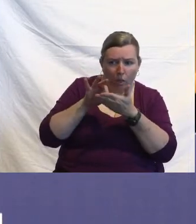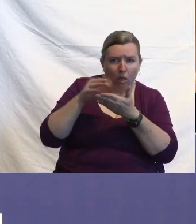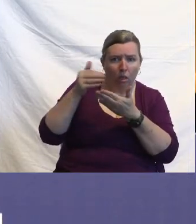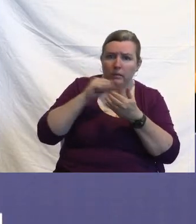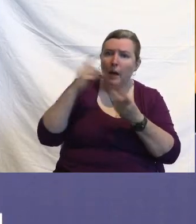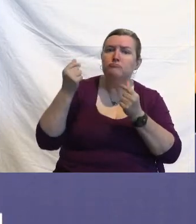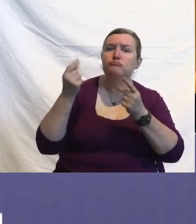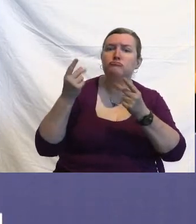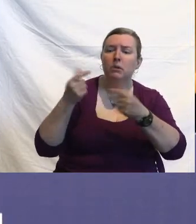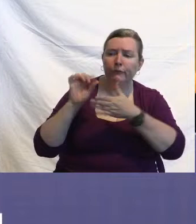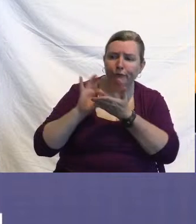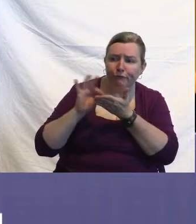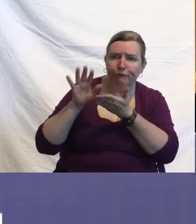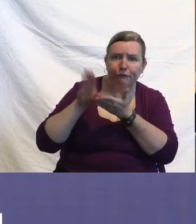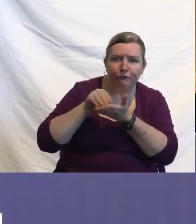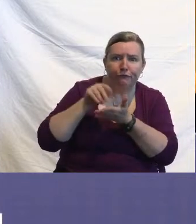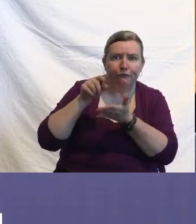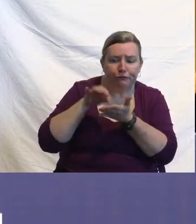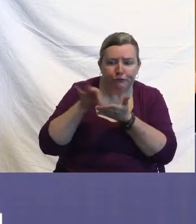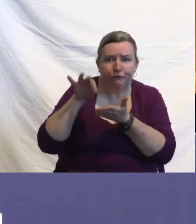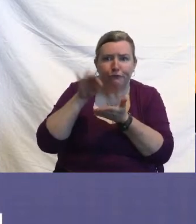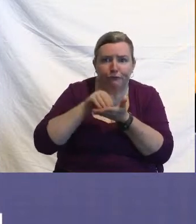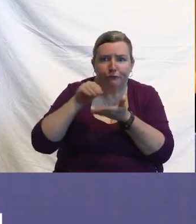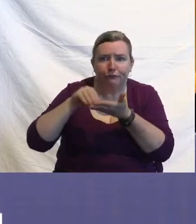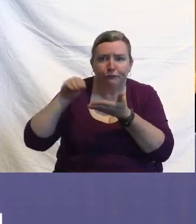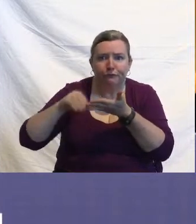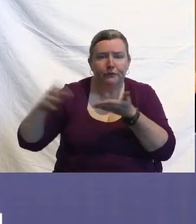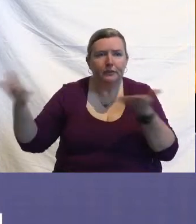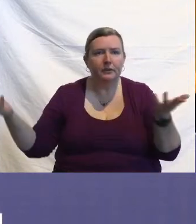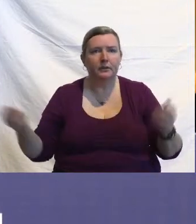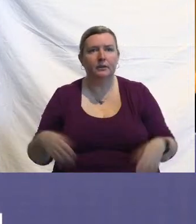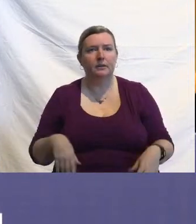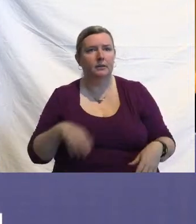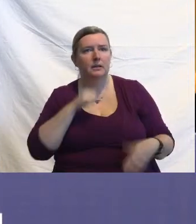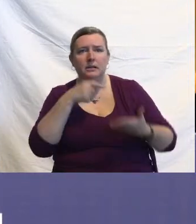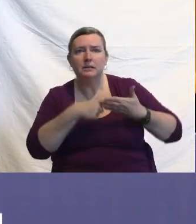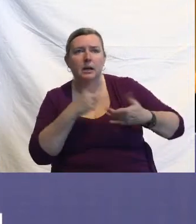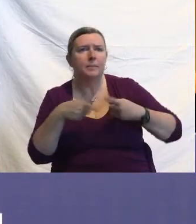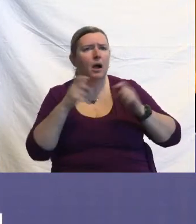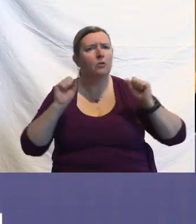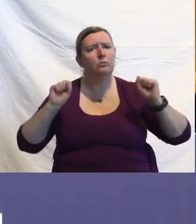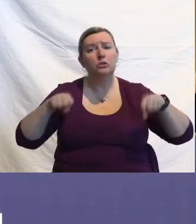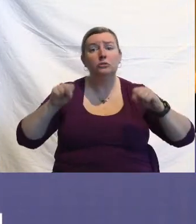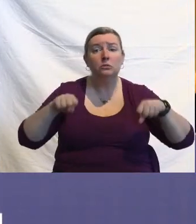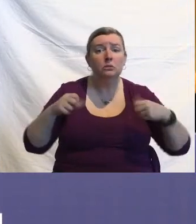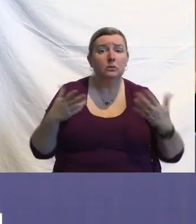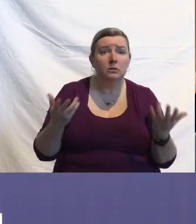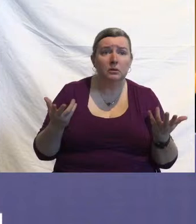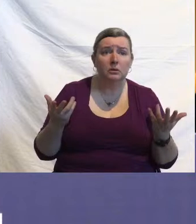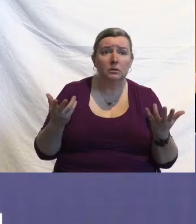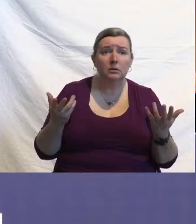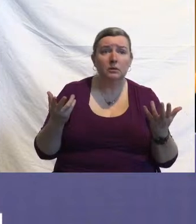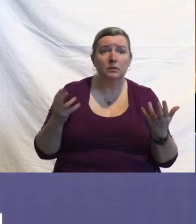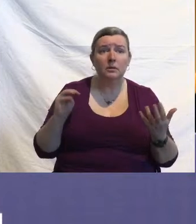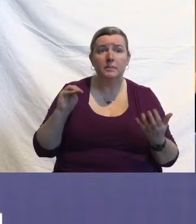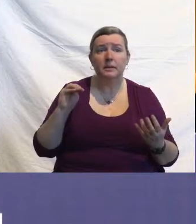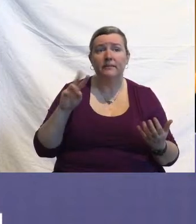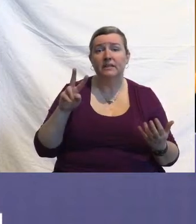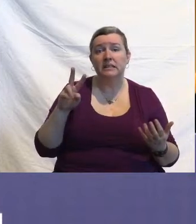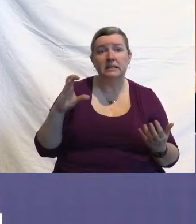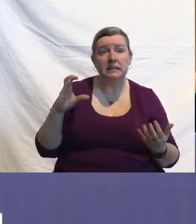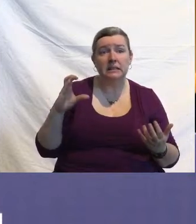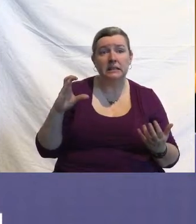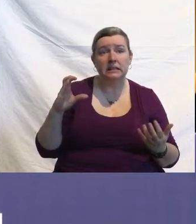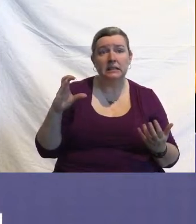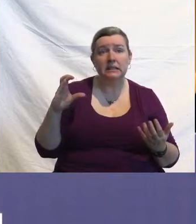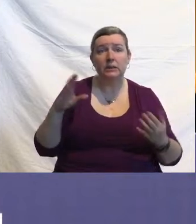points? Is there any discussion about potentially leaving the Motor Vehicles Commission open next Monday,